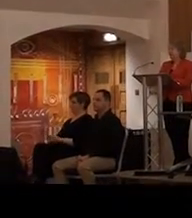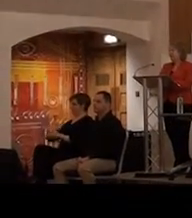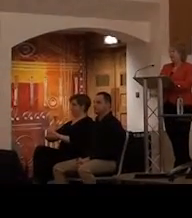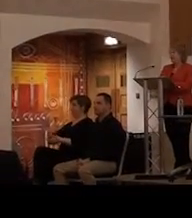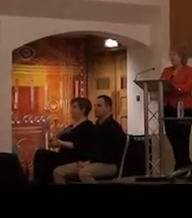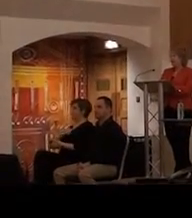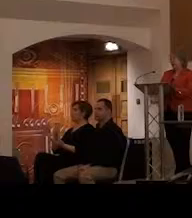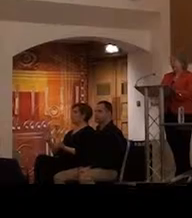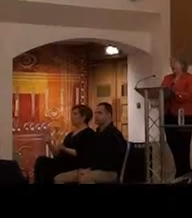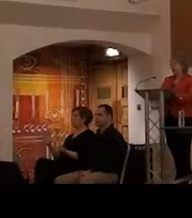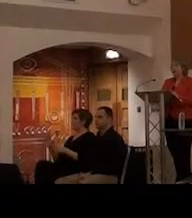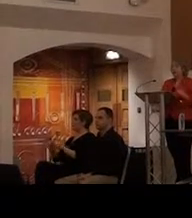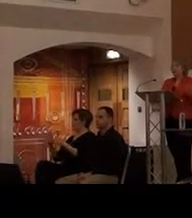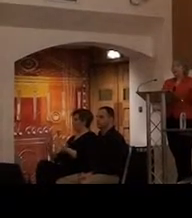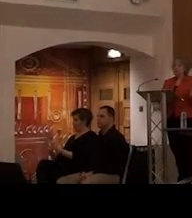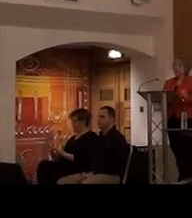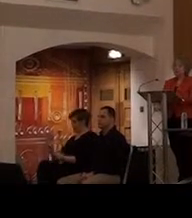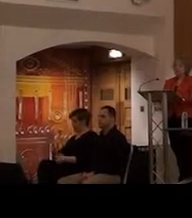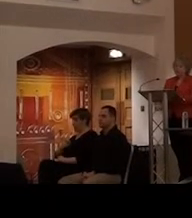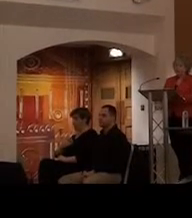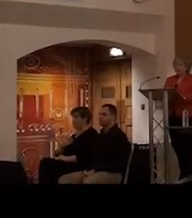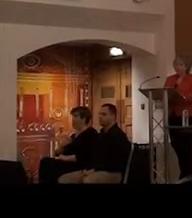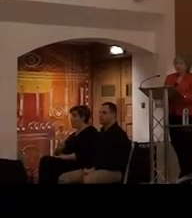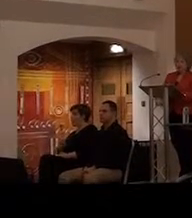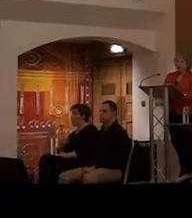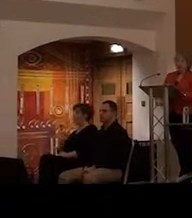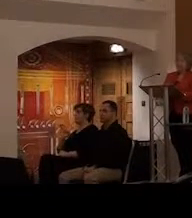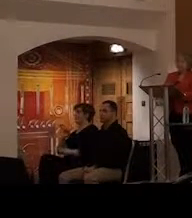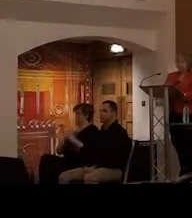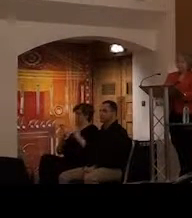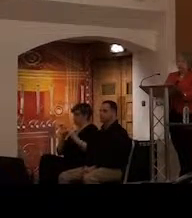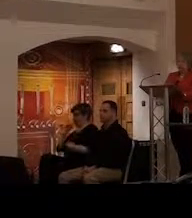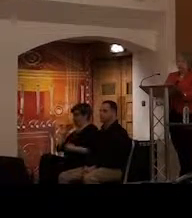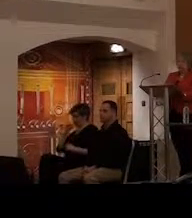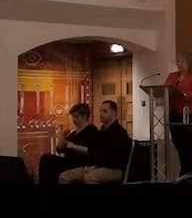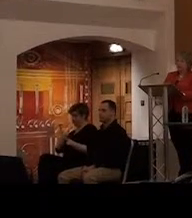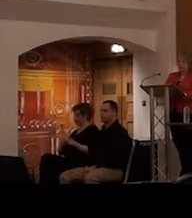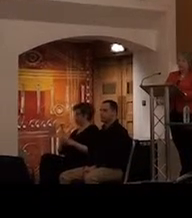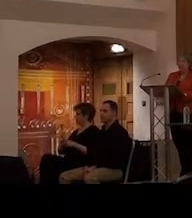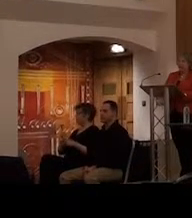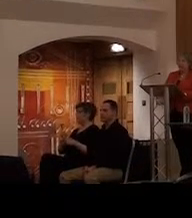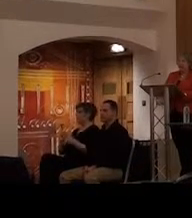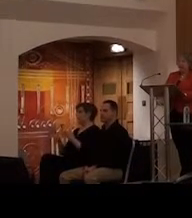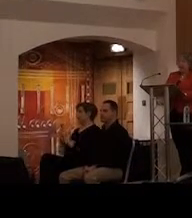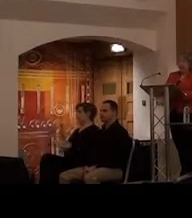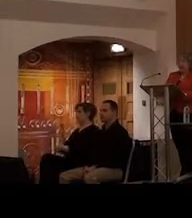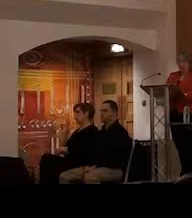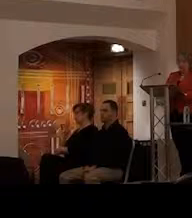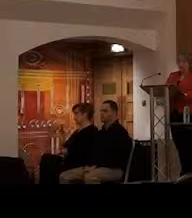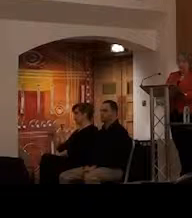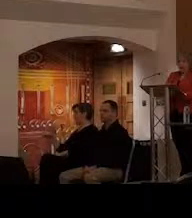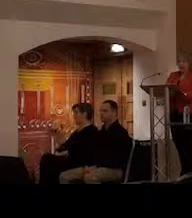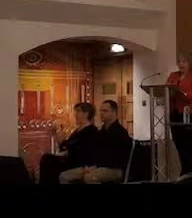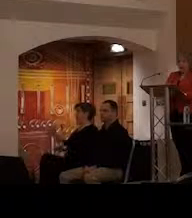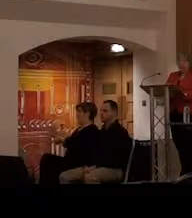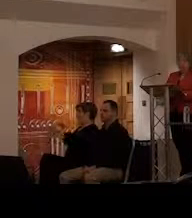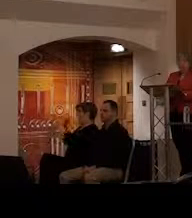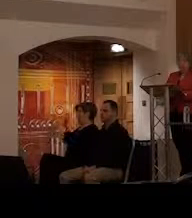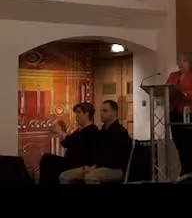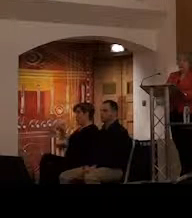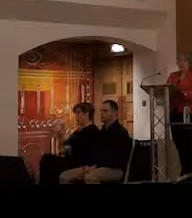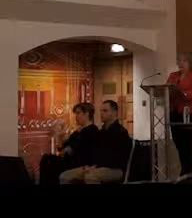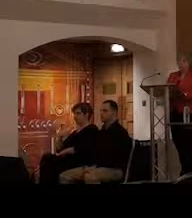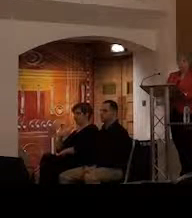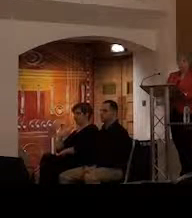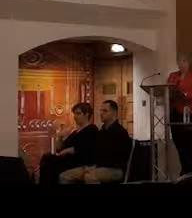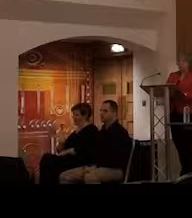brothers and sisters of this little girl went to the school down the road. But the head teacher of that school had begun to make it very clear that Mary wasn't